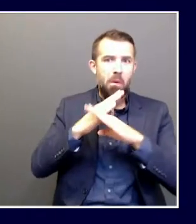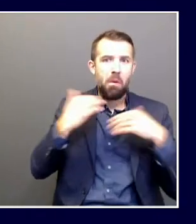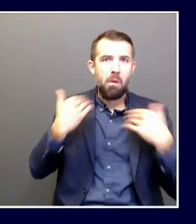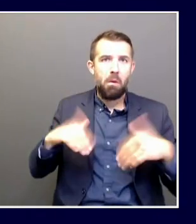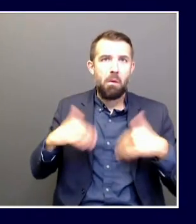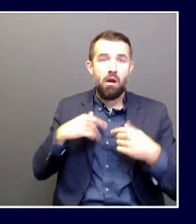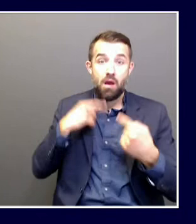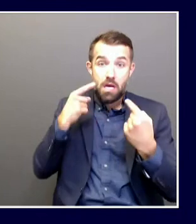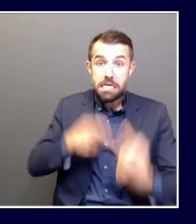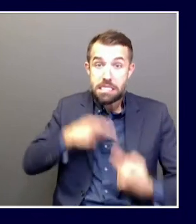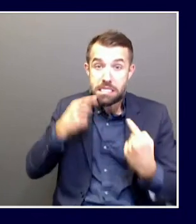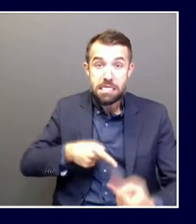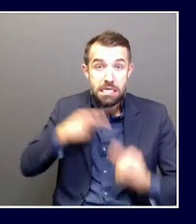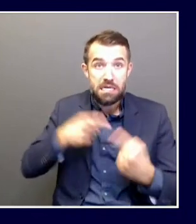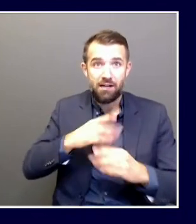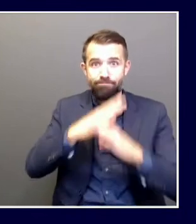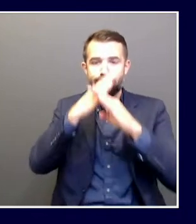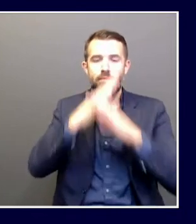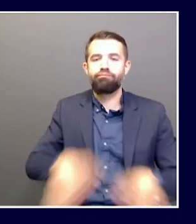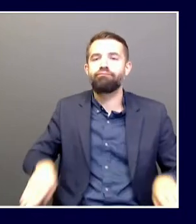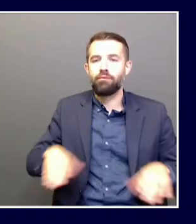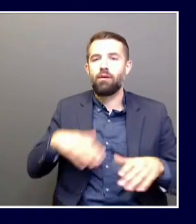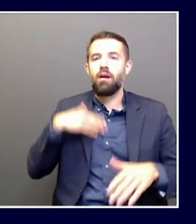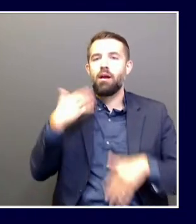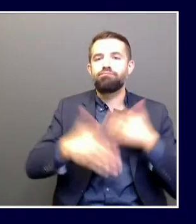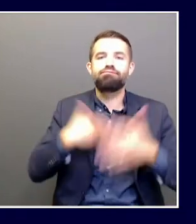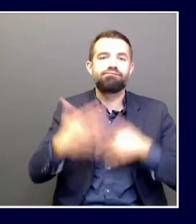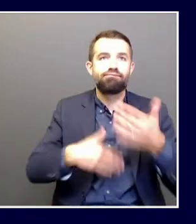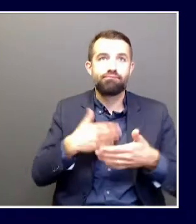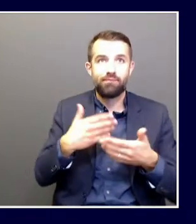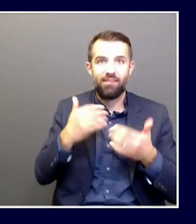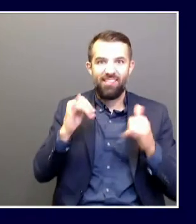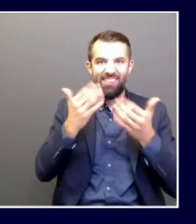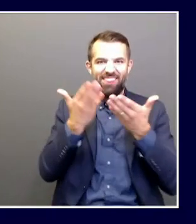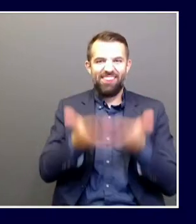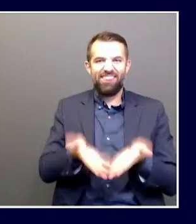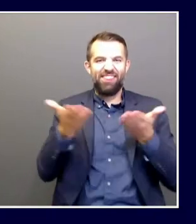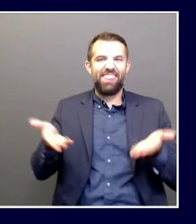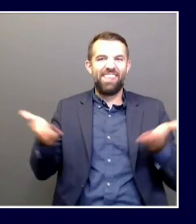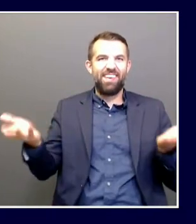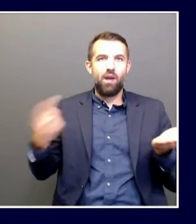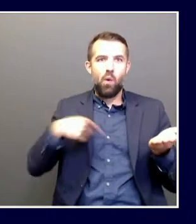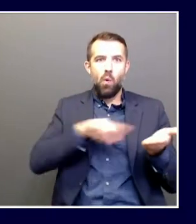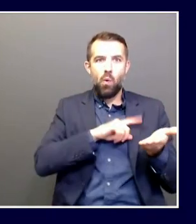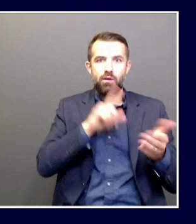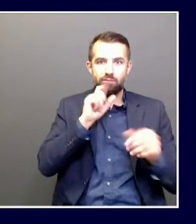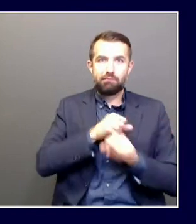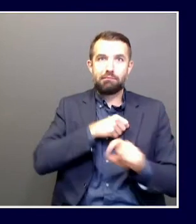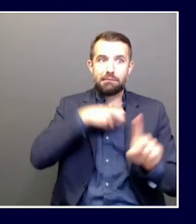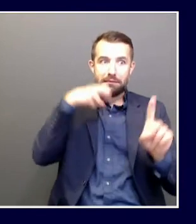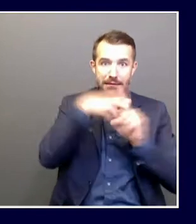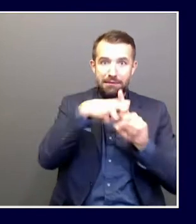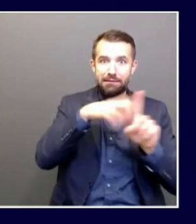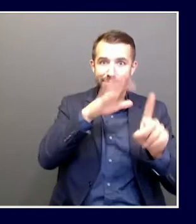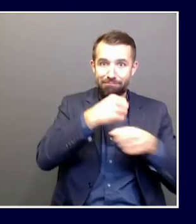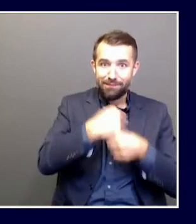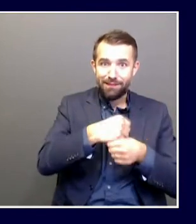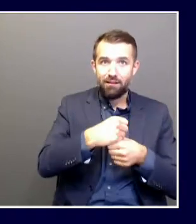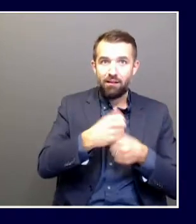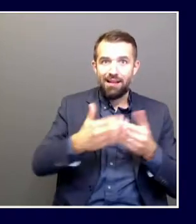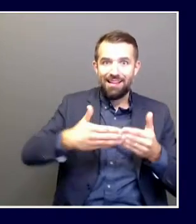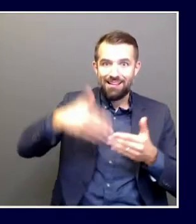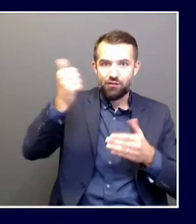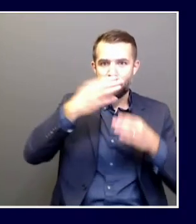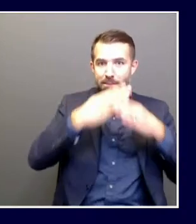but it was not a barrier like misinformation, which if we do, again, people do learn. There are messengers that they listen to.